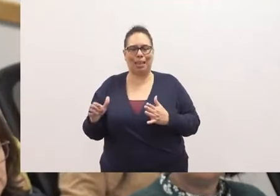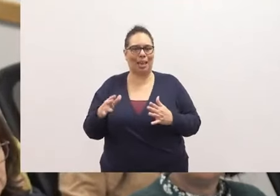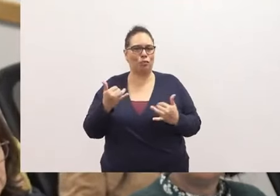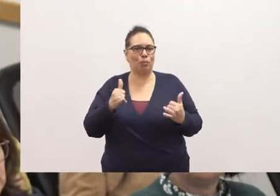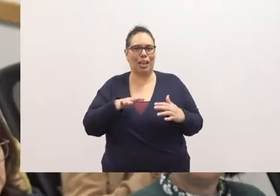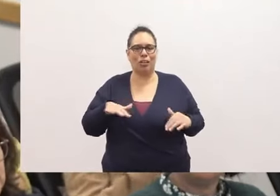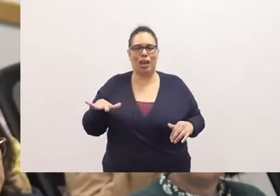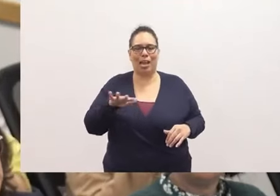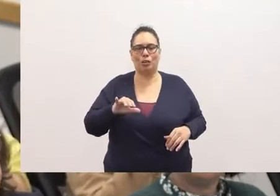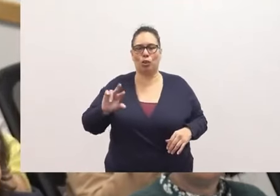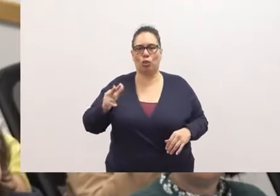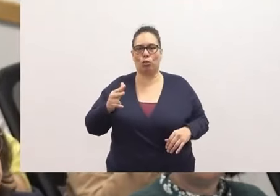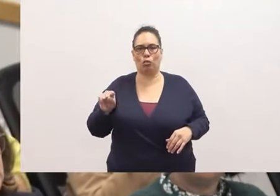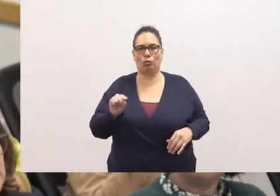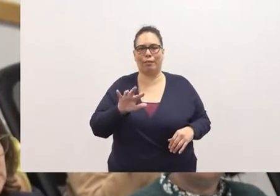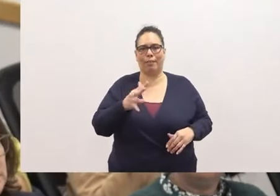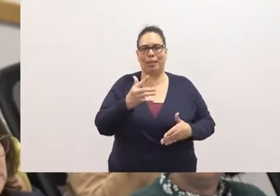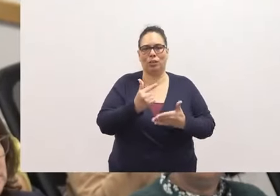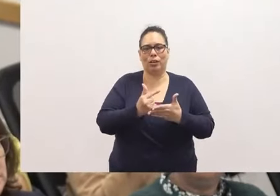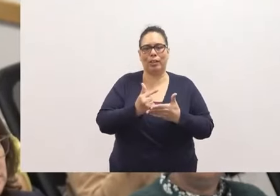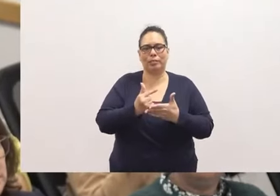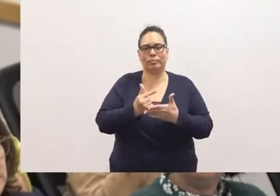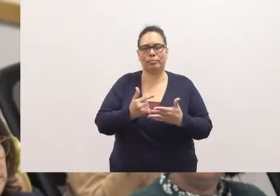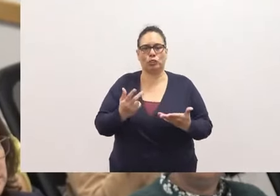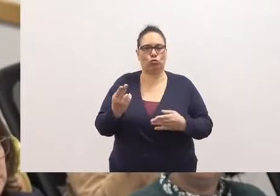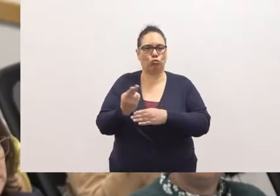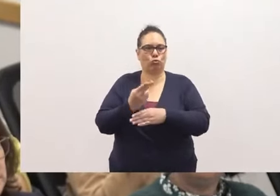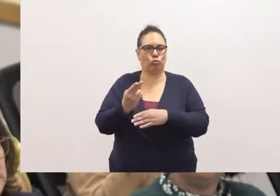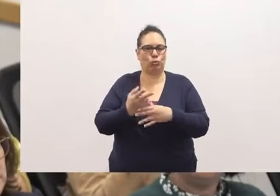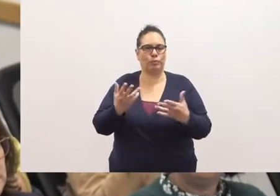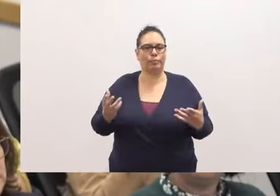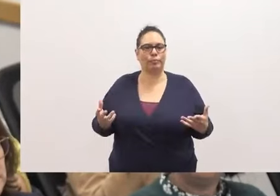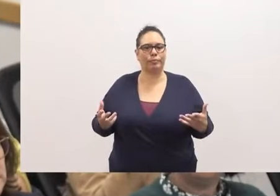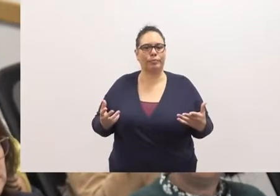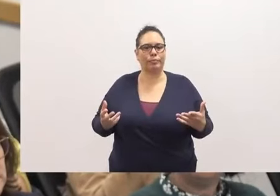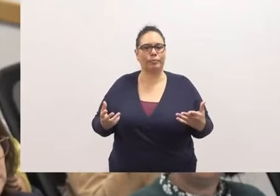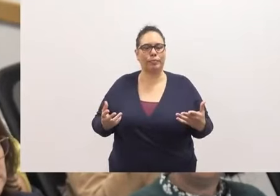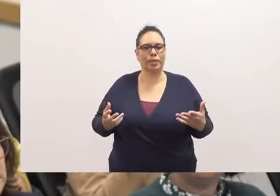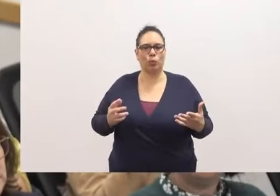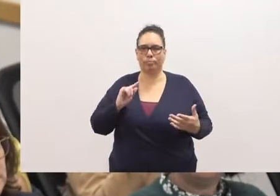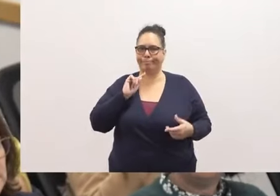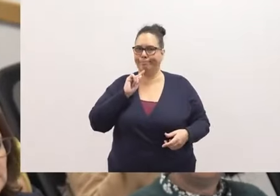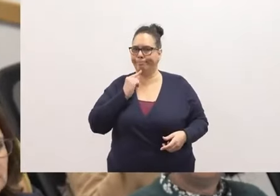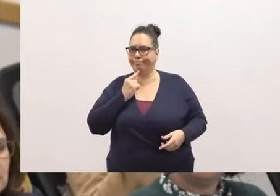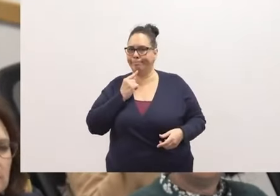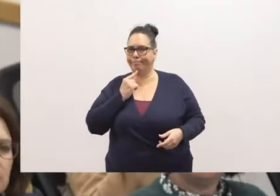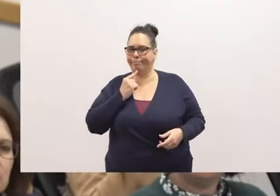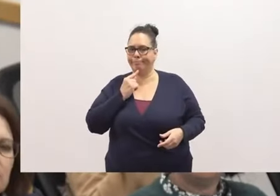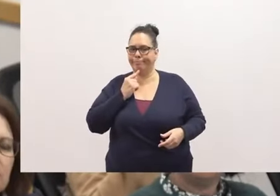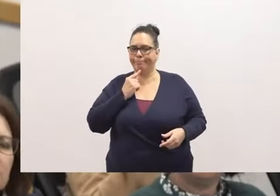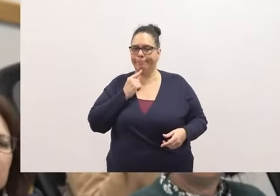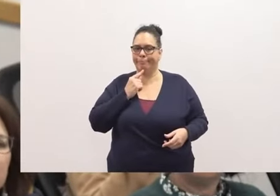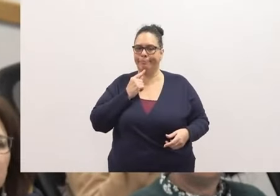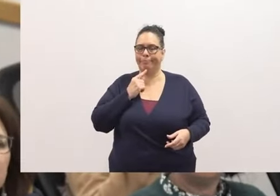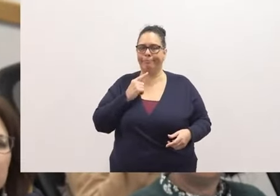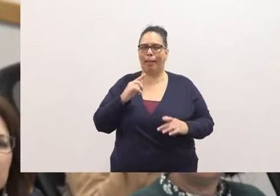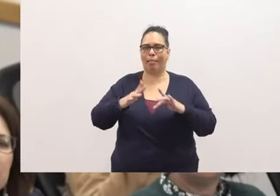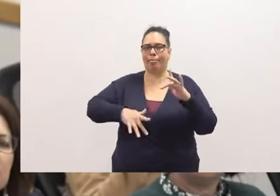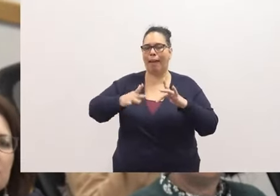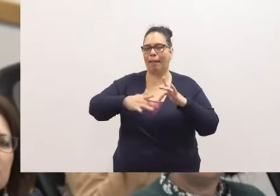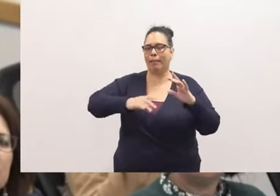playground for third to fifth graders to use. And we're extremely disappointed, to say the least, with the lack